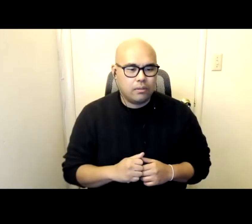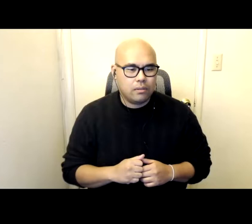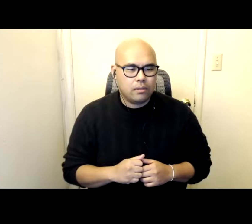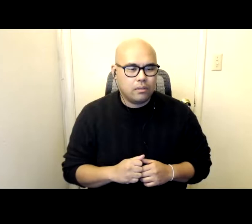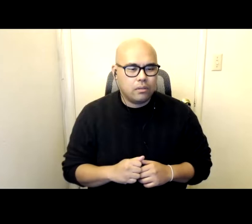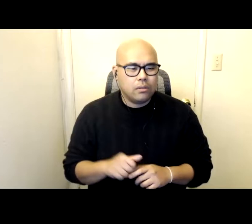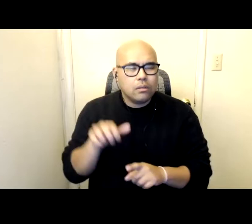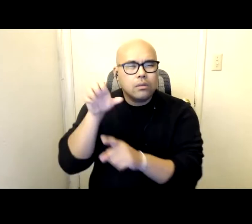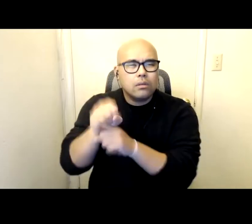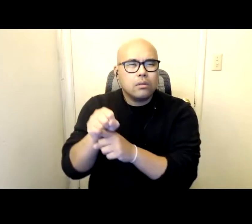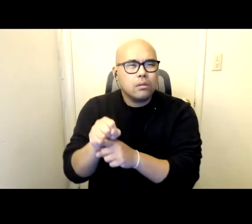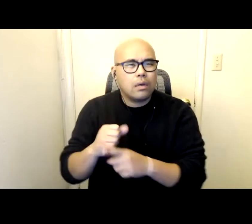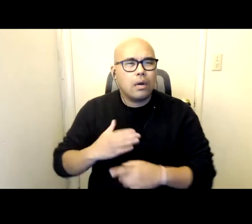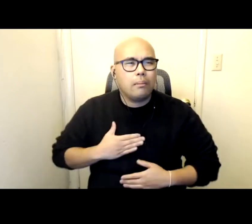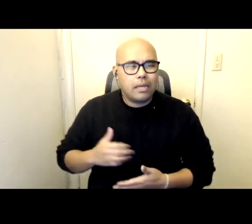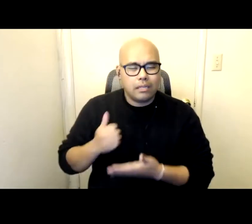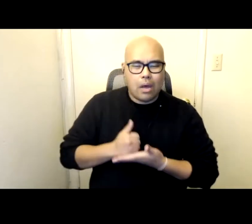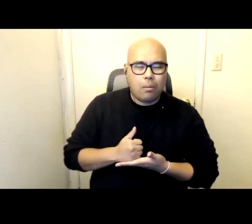Please help.